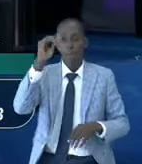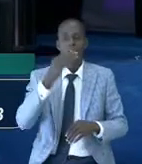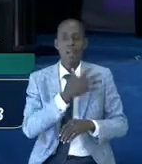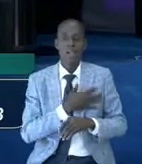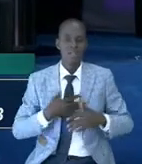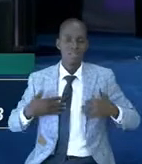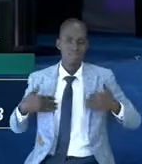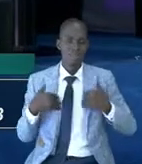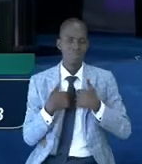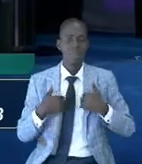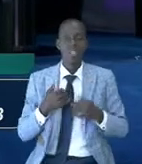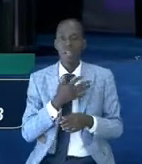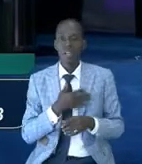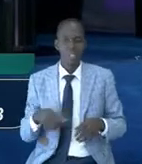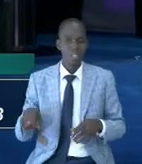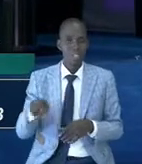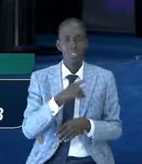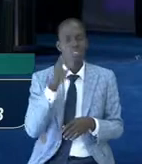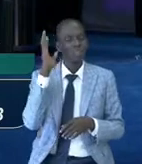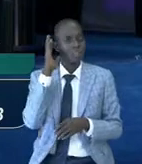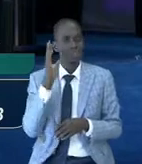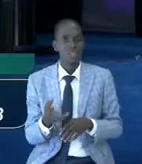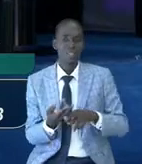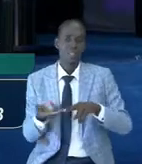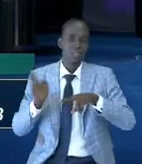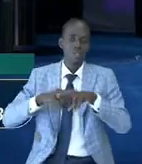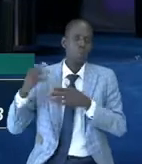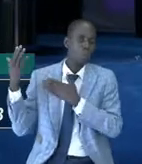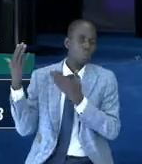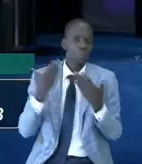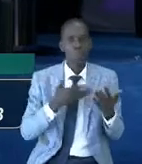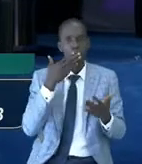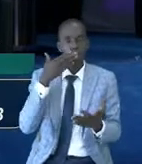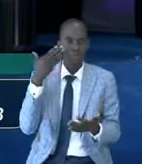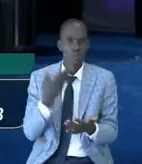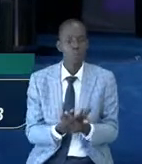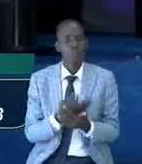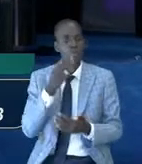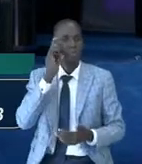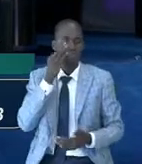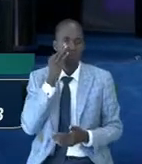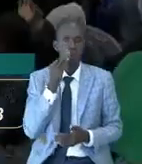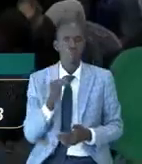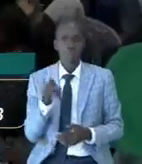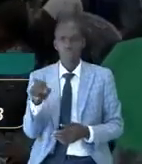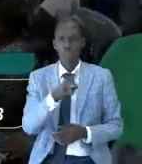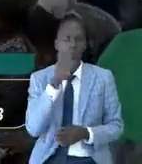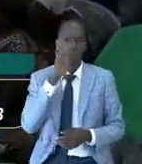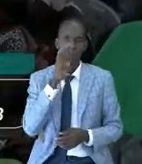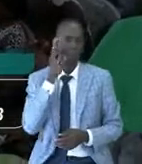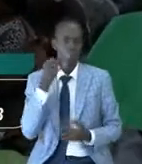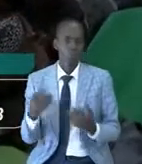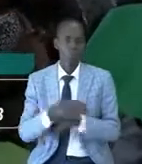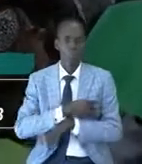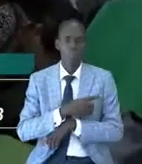shall increase and bring forth fruit. I'm looking at fruitful people today. And I will